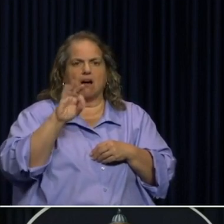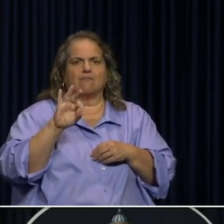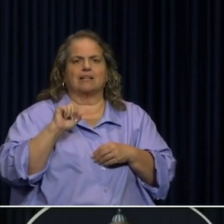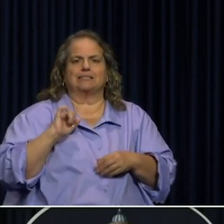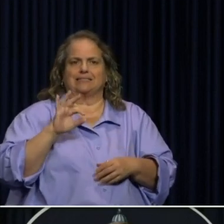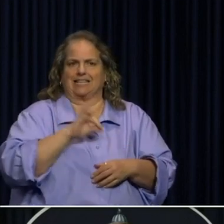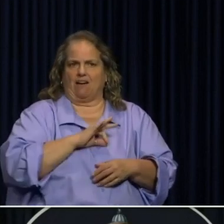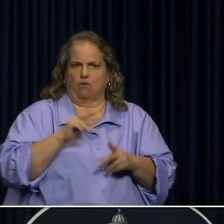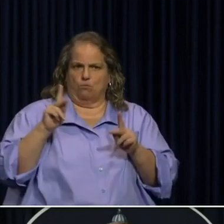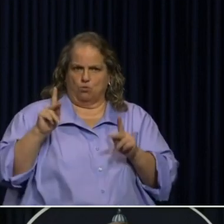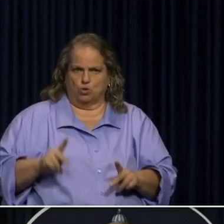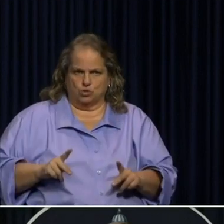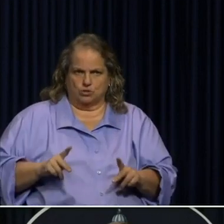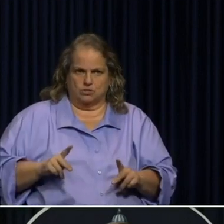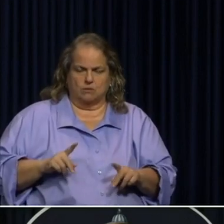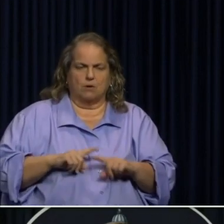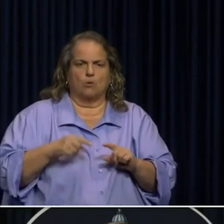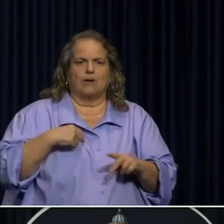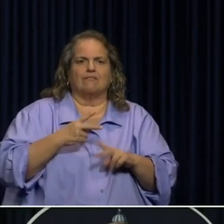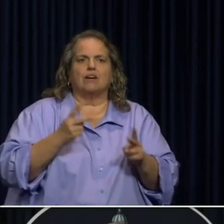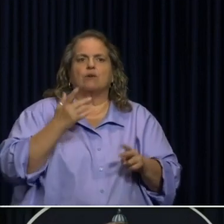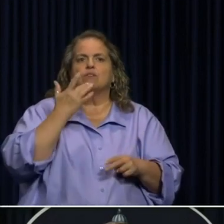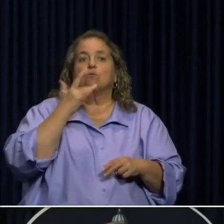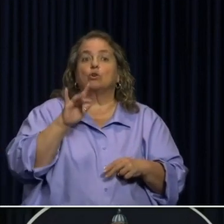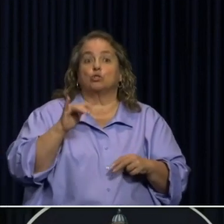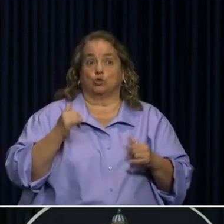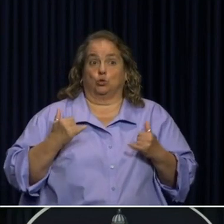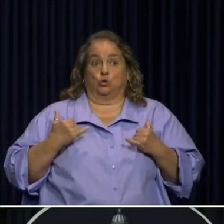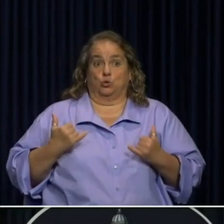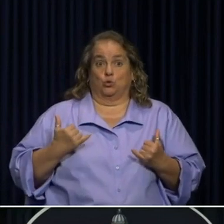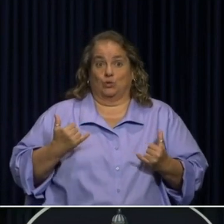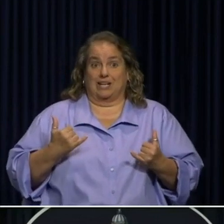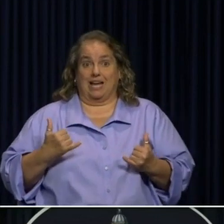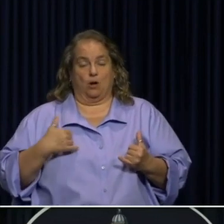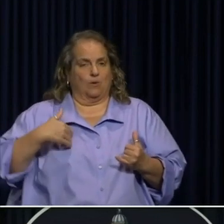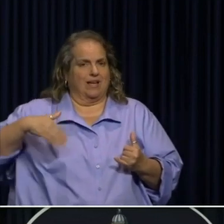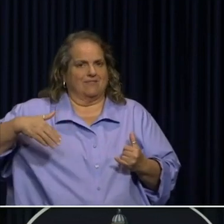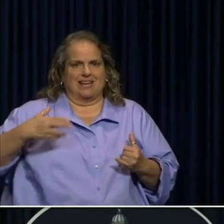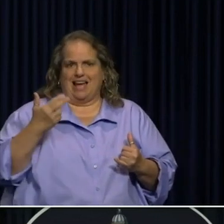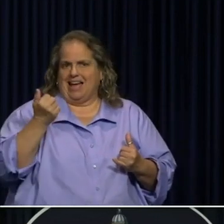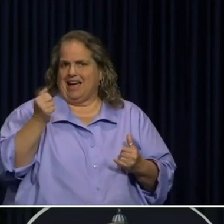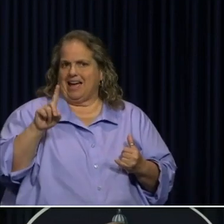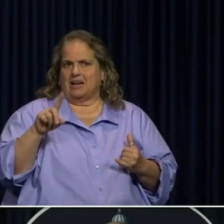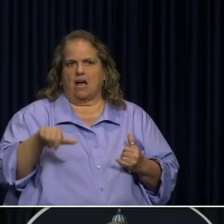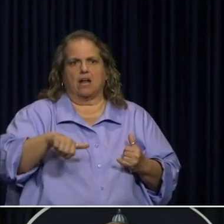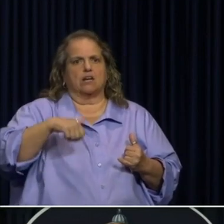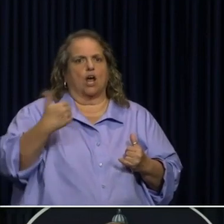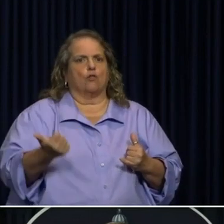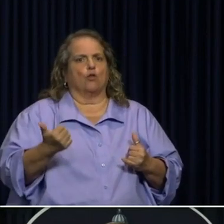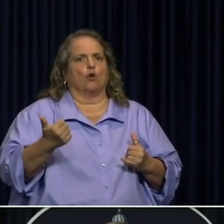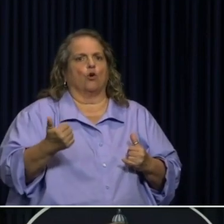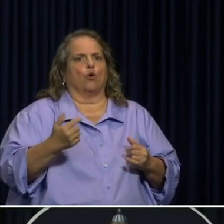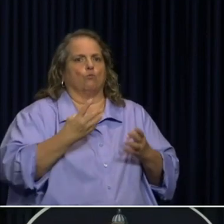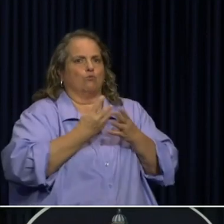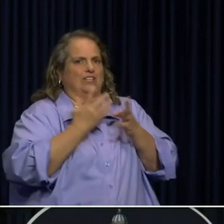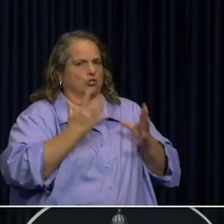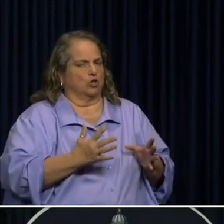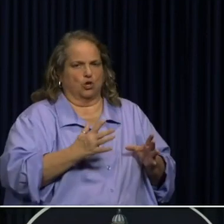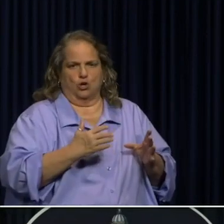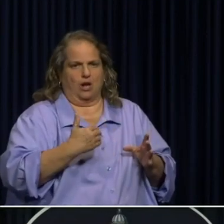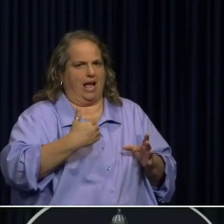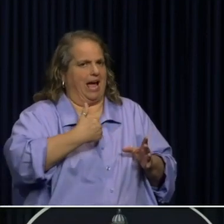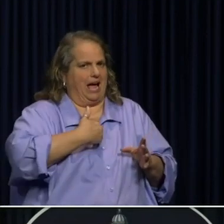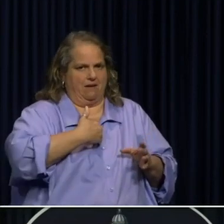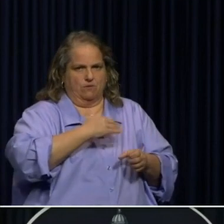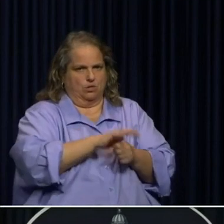staff member. But we are very fortunate, at least today, that we haven't had another inmate test